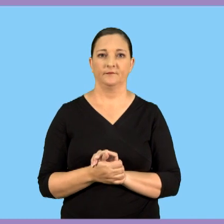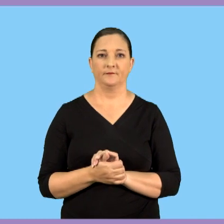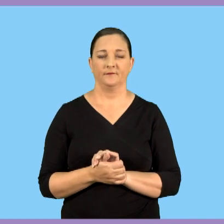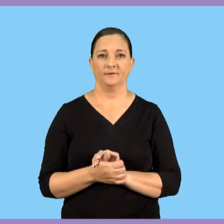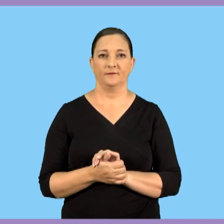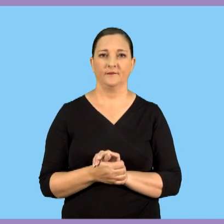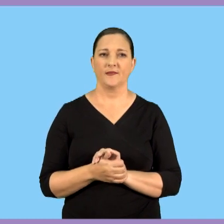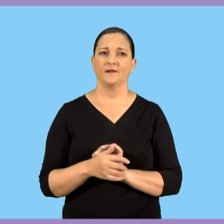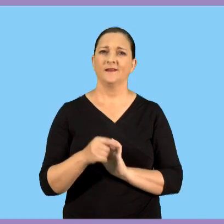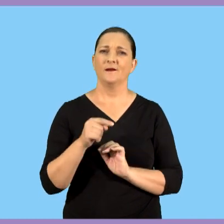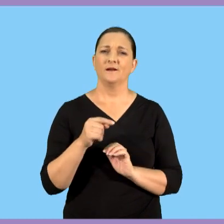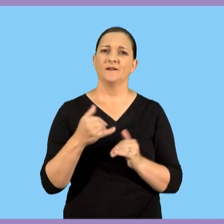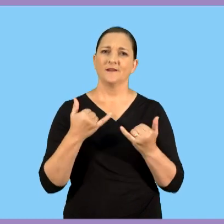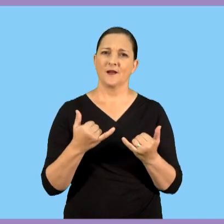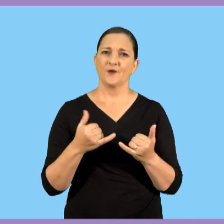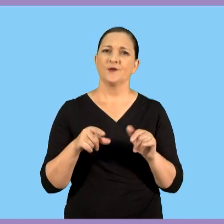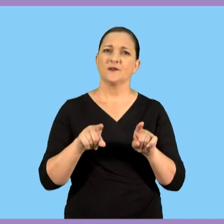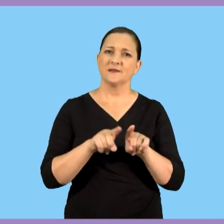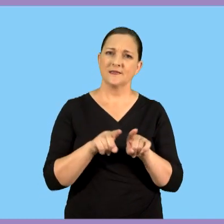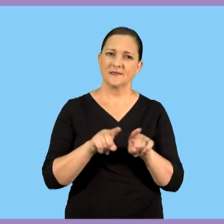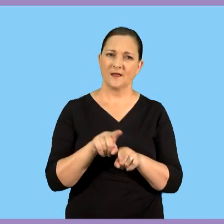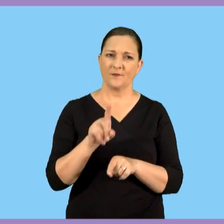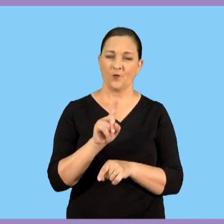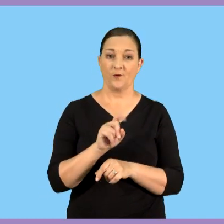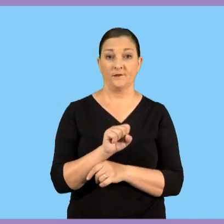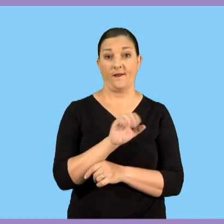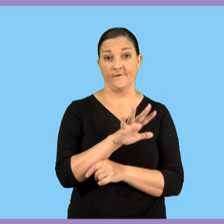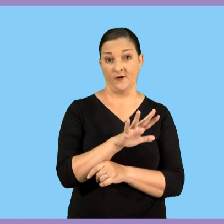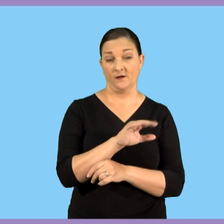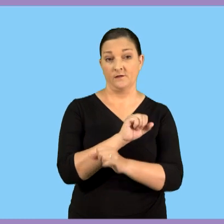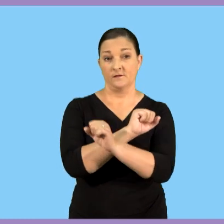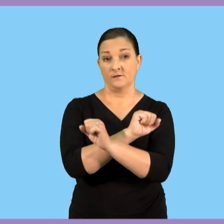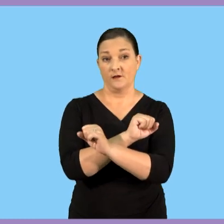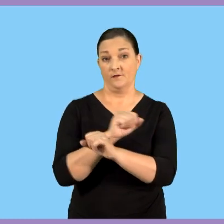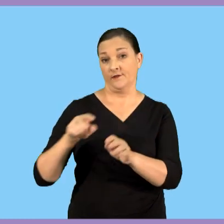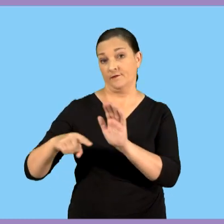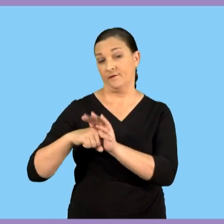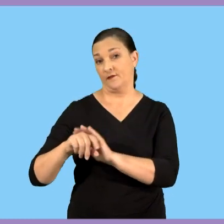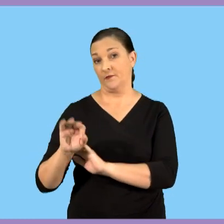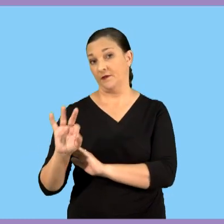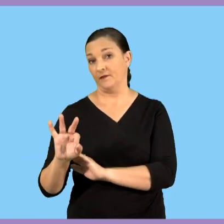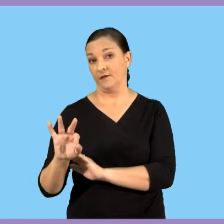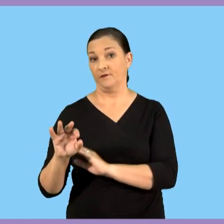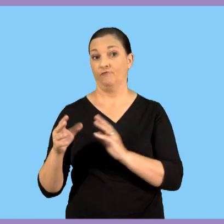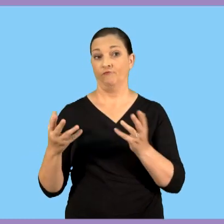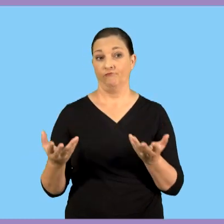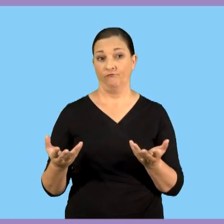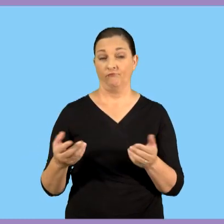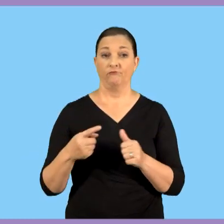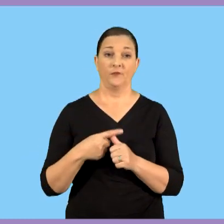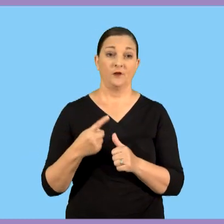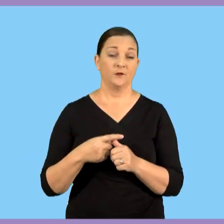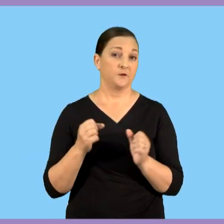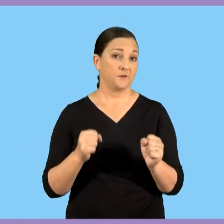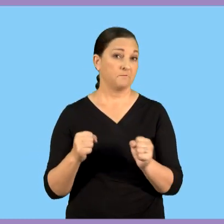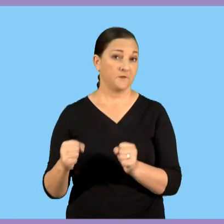So this is the same as 5 multiplied by a negative 3. And of course,